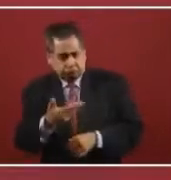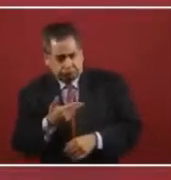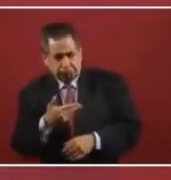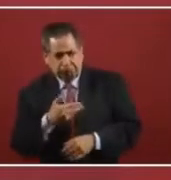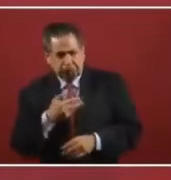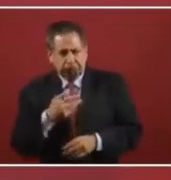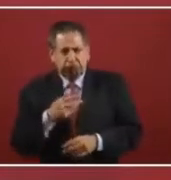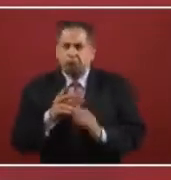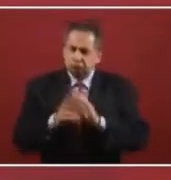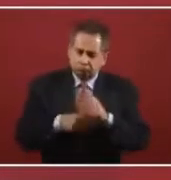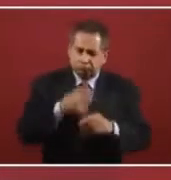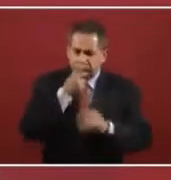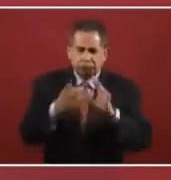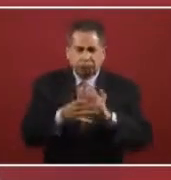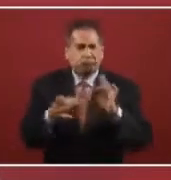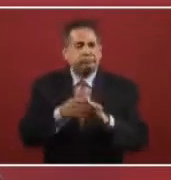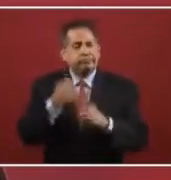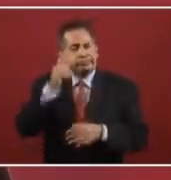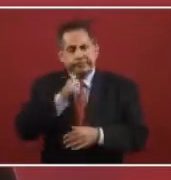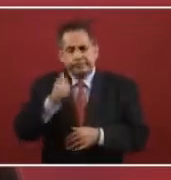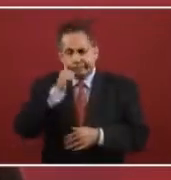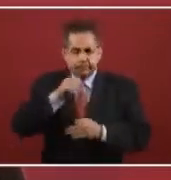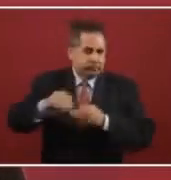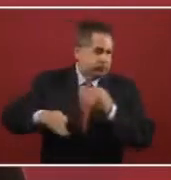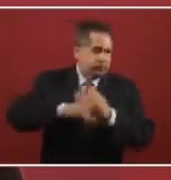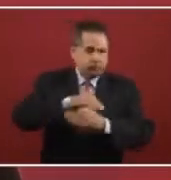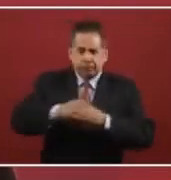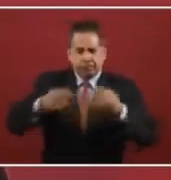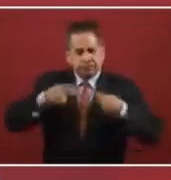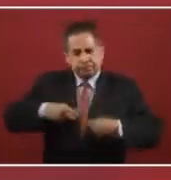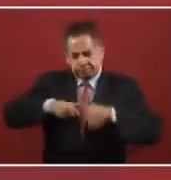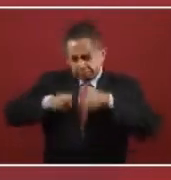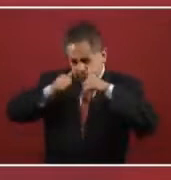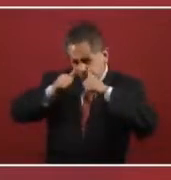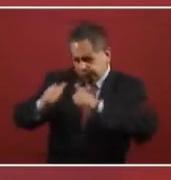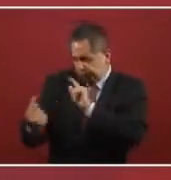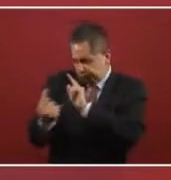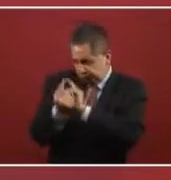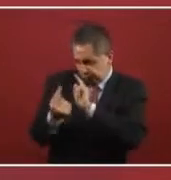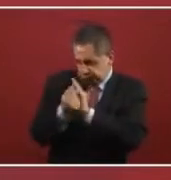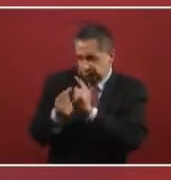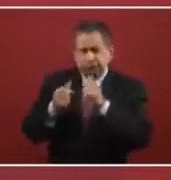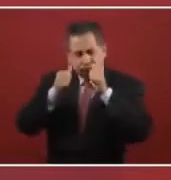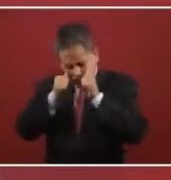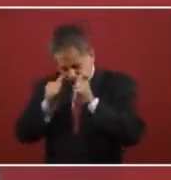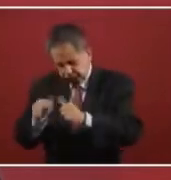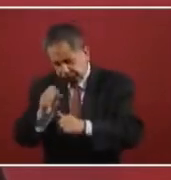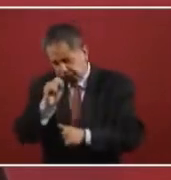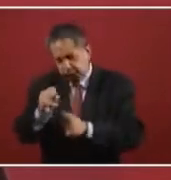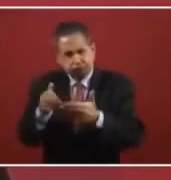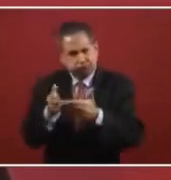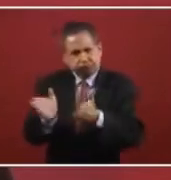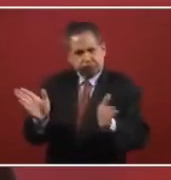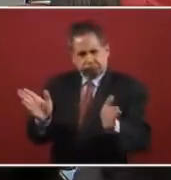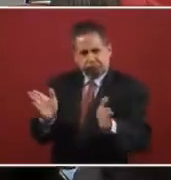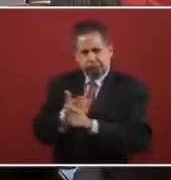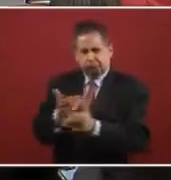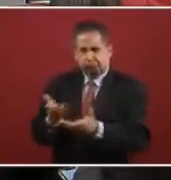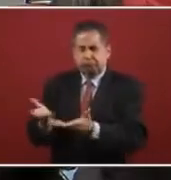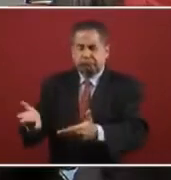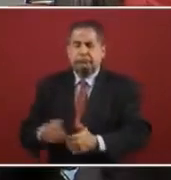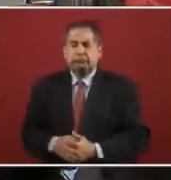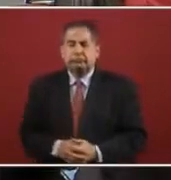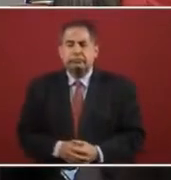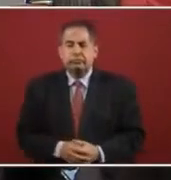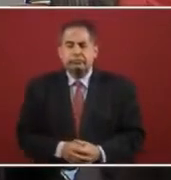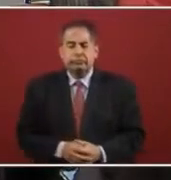data, so I reiterate, we receive everybody that wants to come and be listened to. We have open doors.